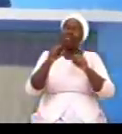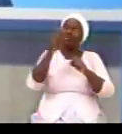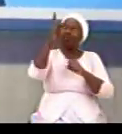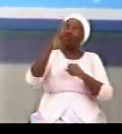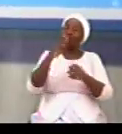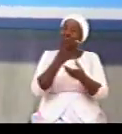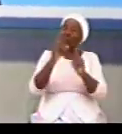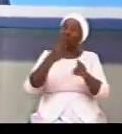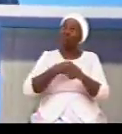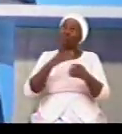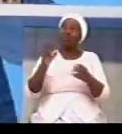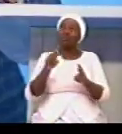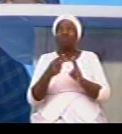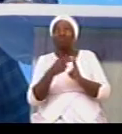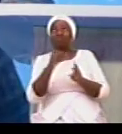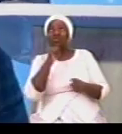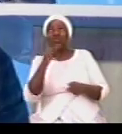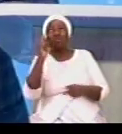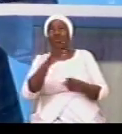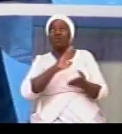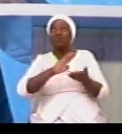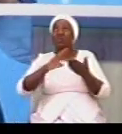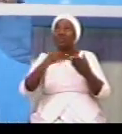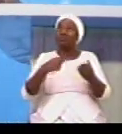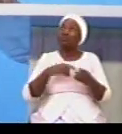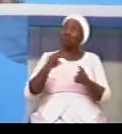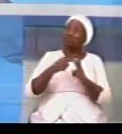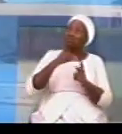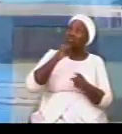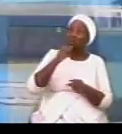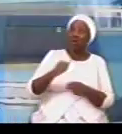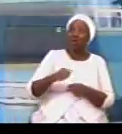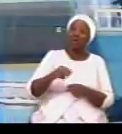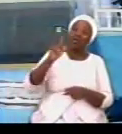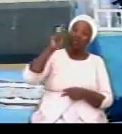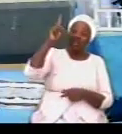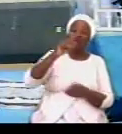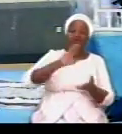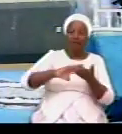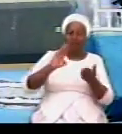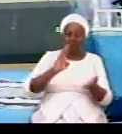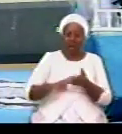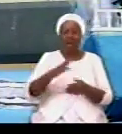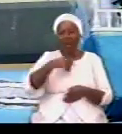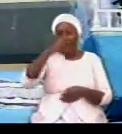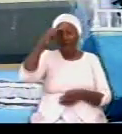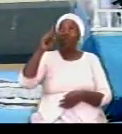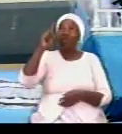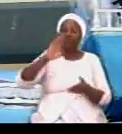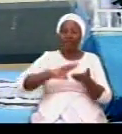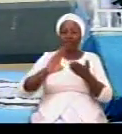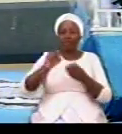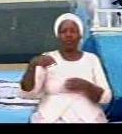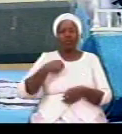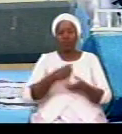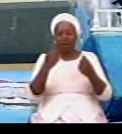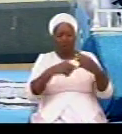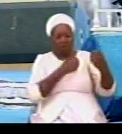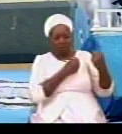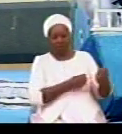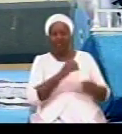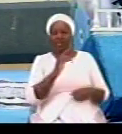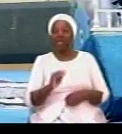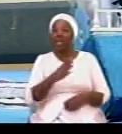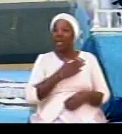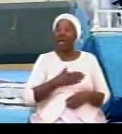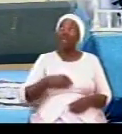forgives. And because he forgives, we come confidently. And he will answer your prayer.